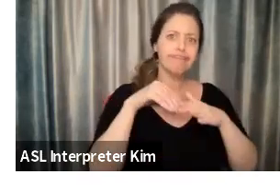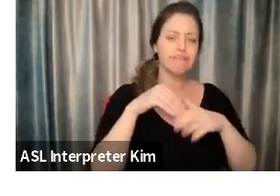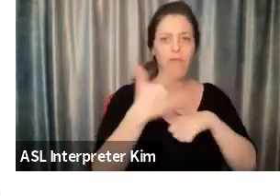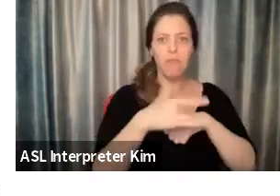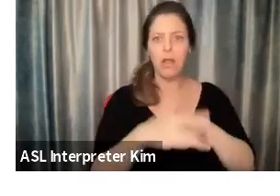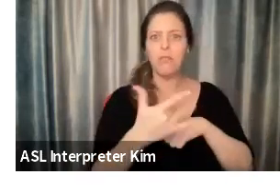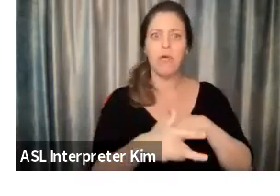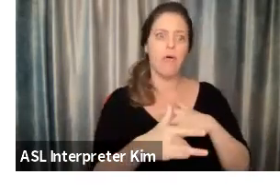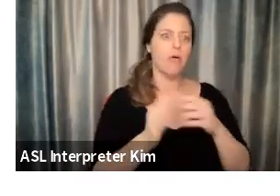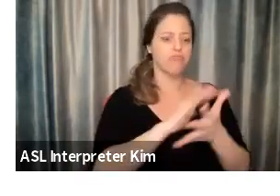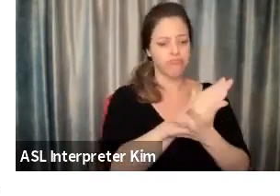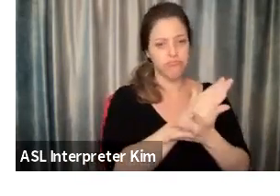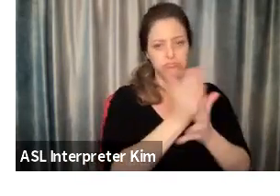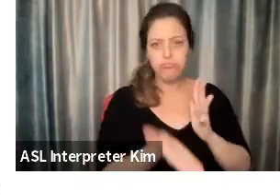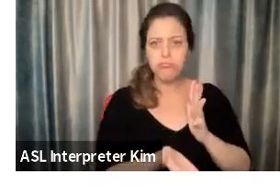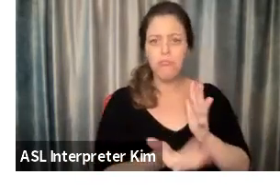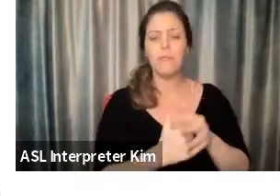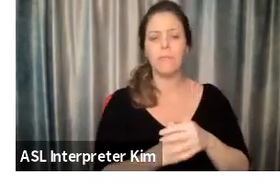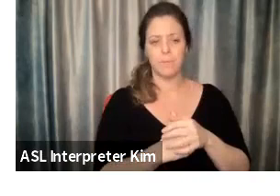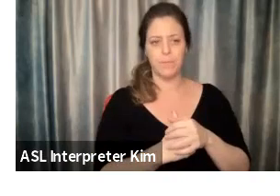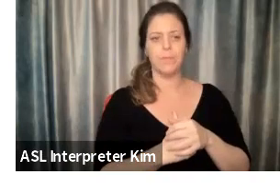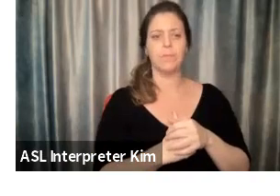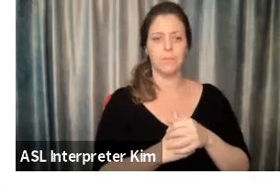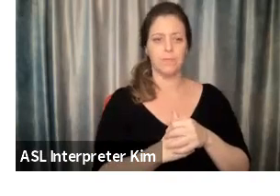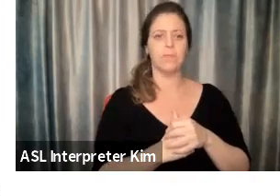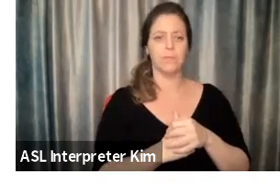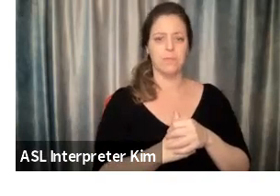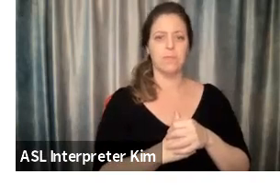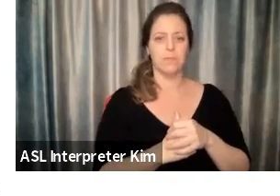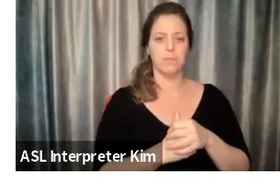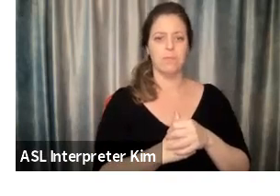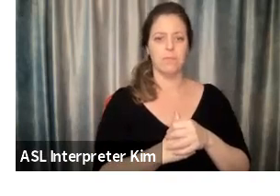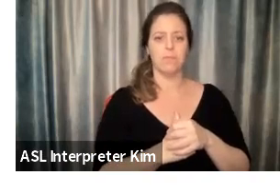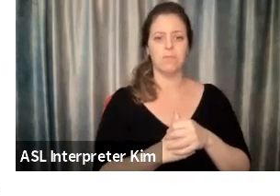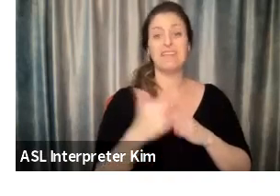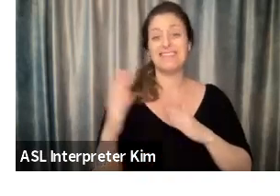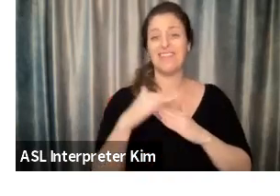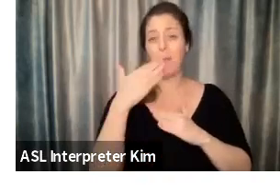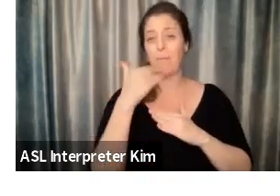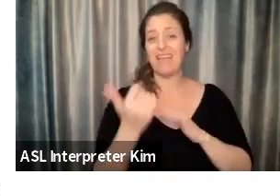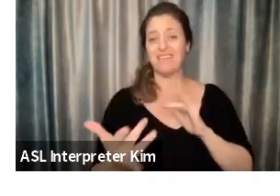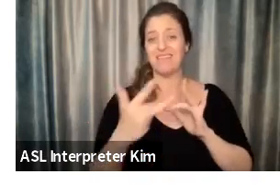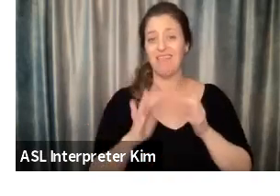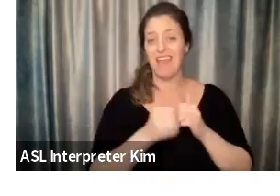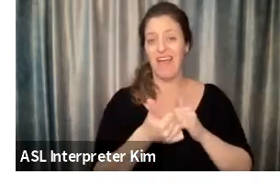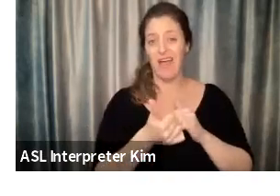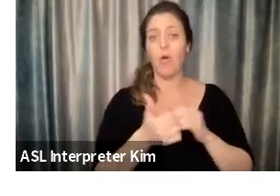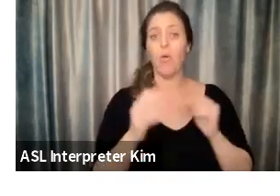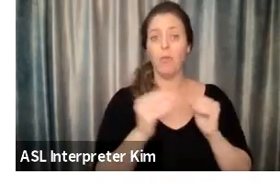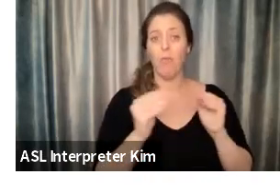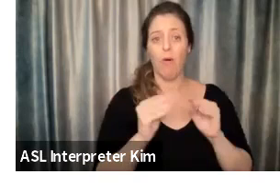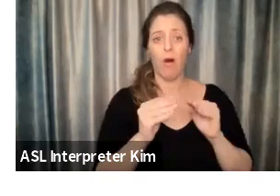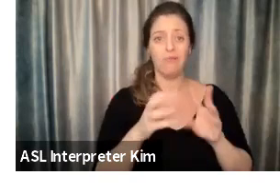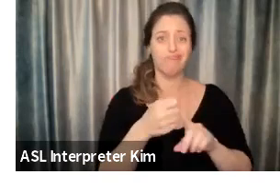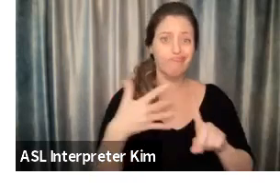all through all facets. So in this case, the main way that we suggest for families to find out more about Twin Rivers and all